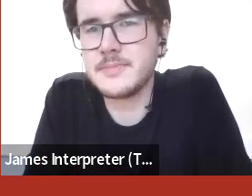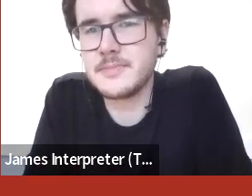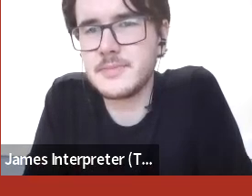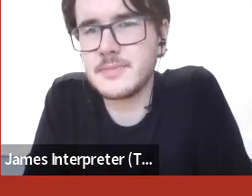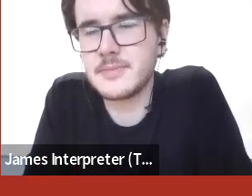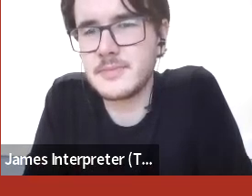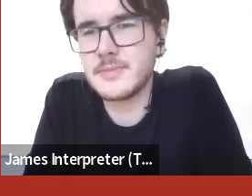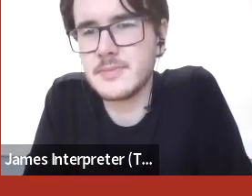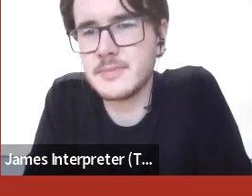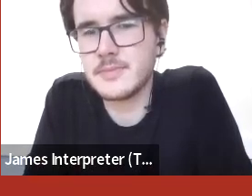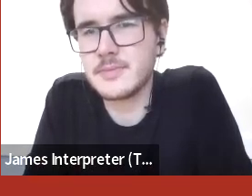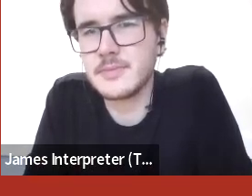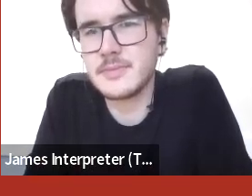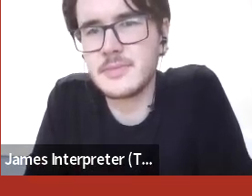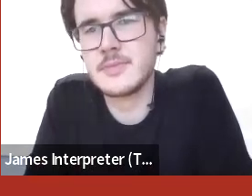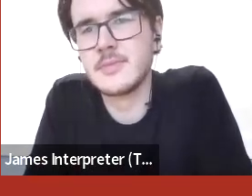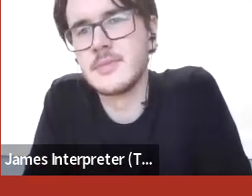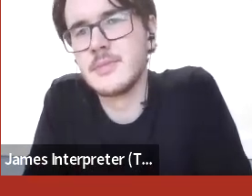V,